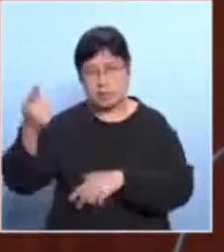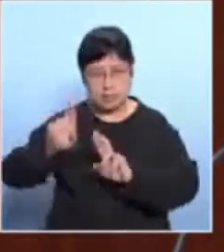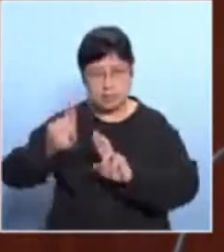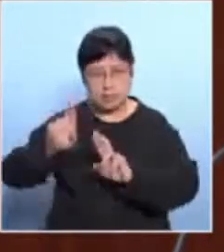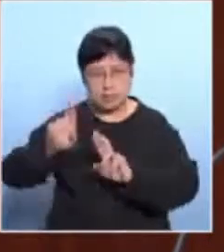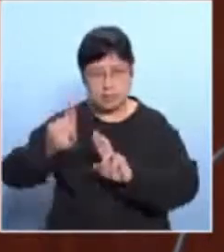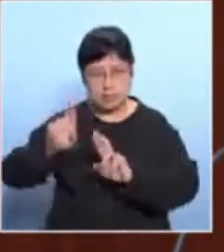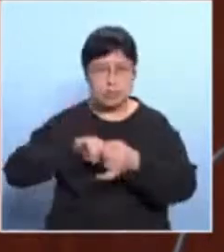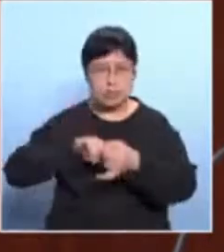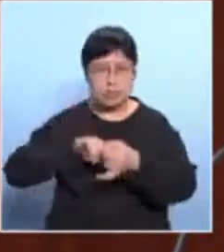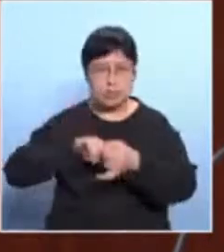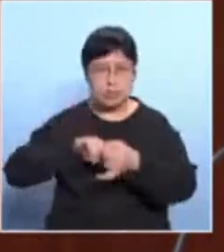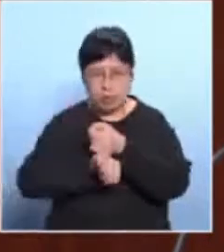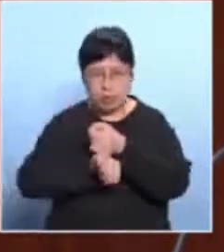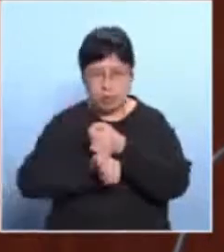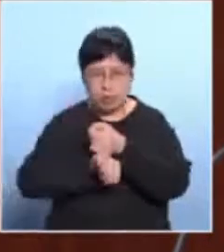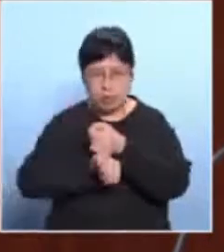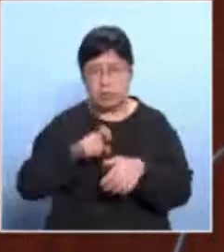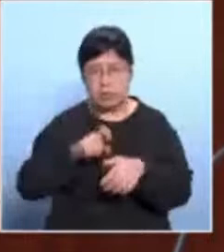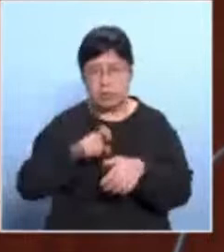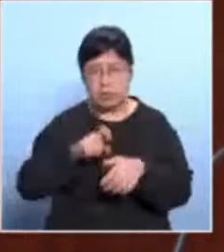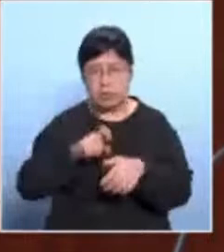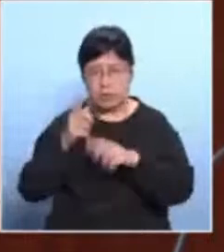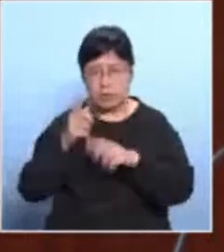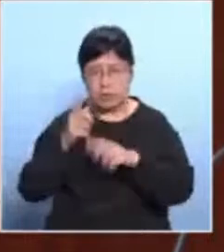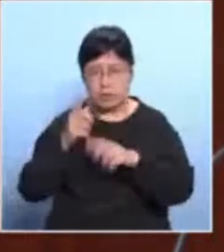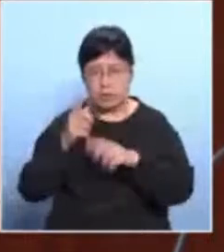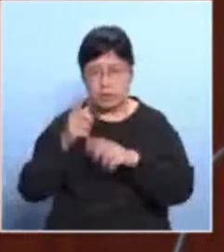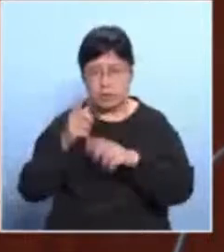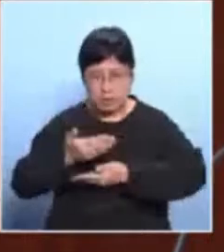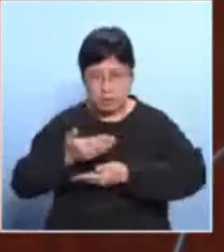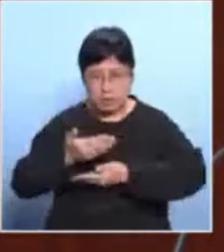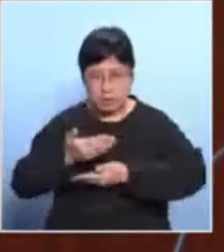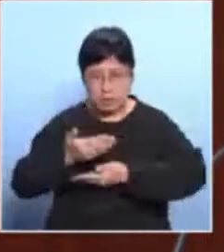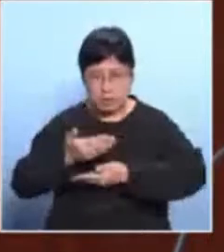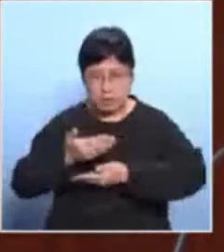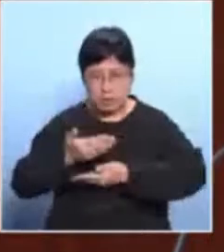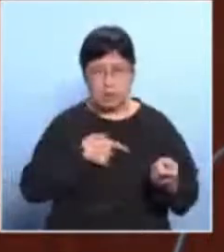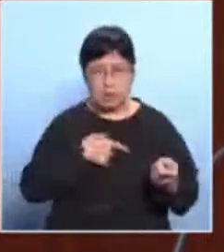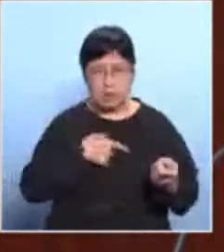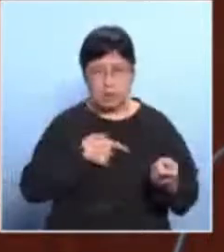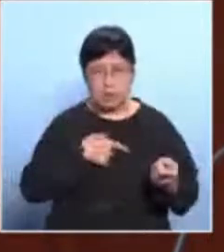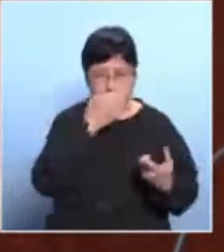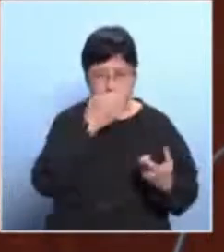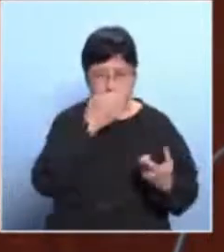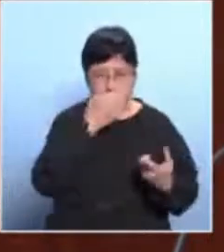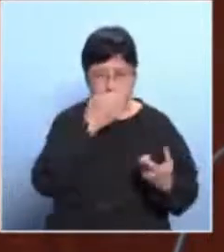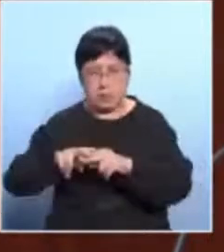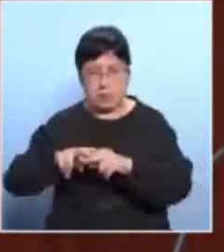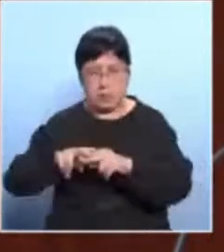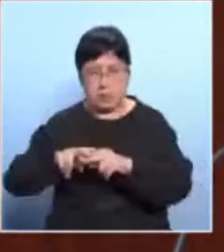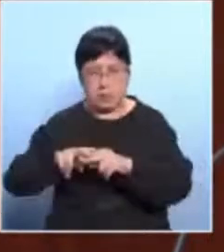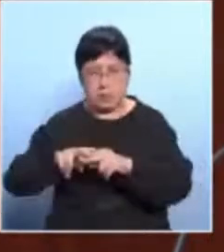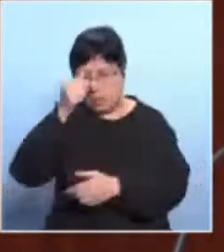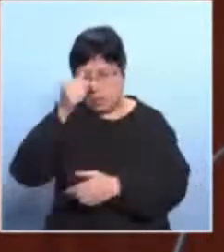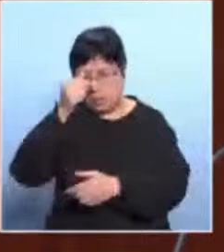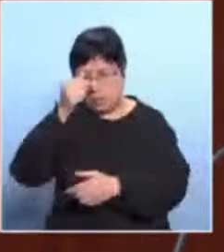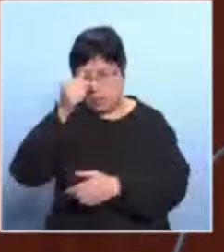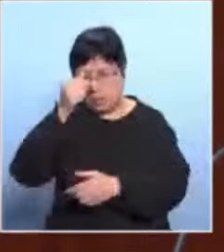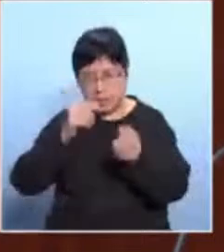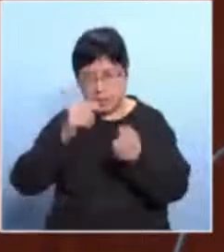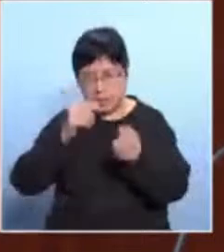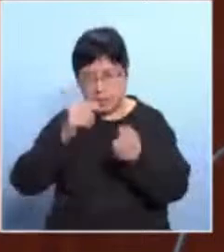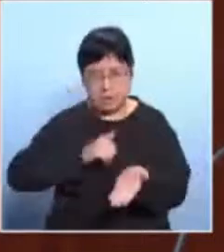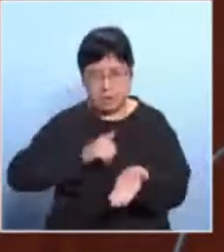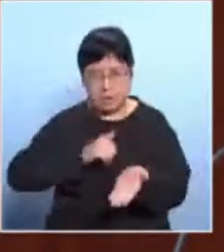cities, such as Shanghai, to promote continuous mutual learning and clinical exchange between different clinical healthcare professionals from the